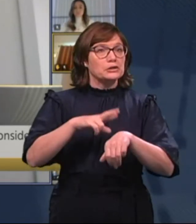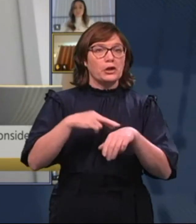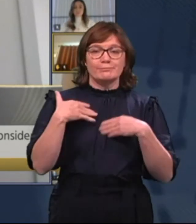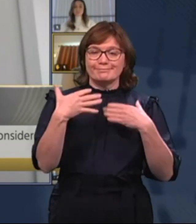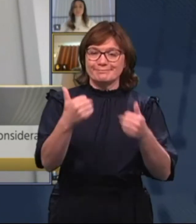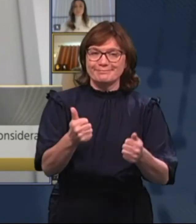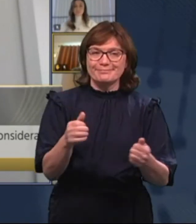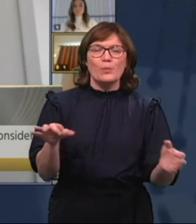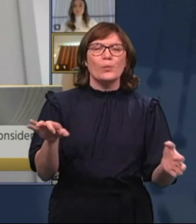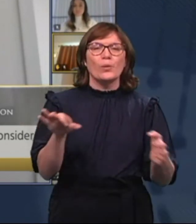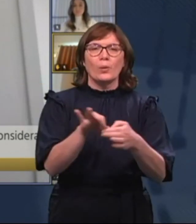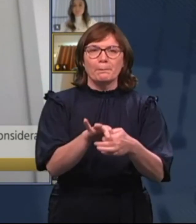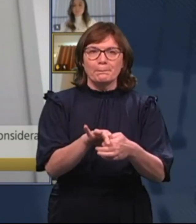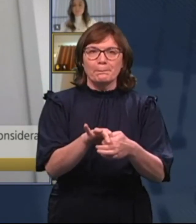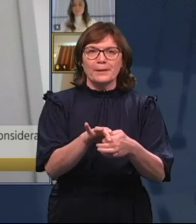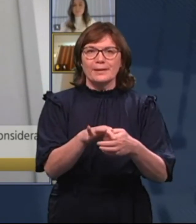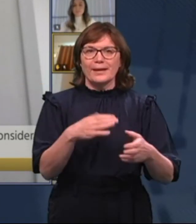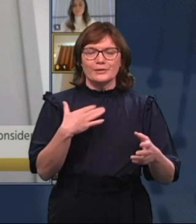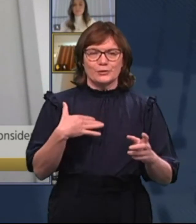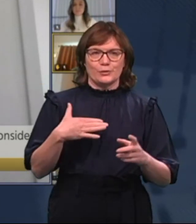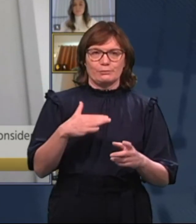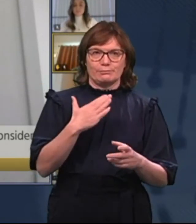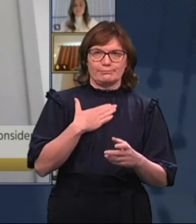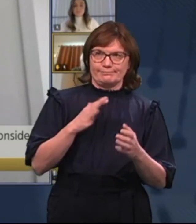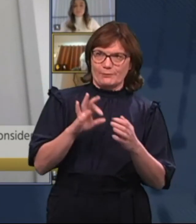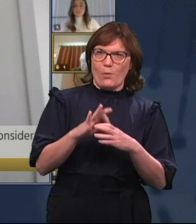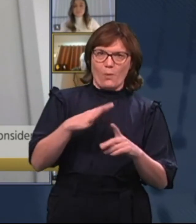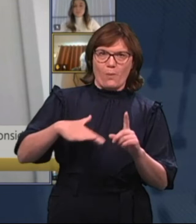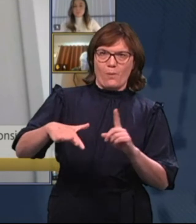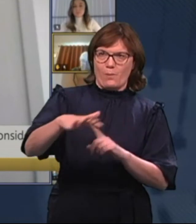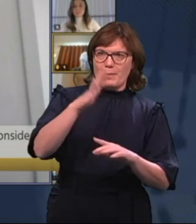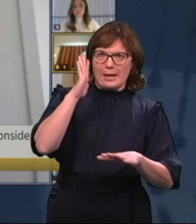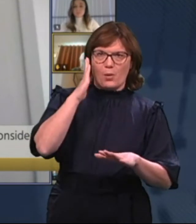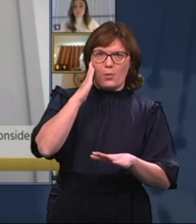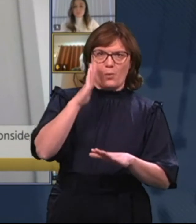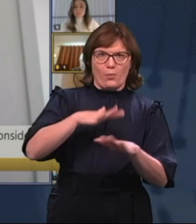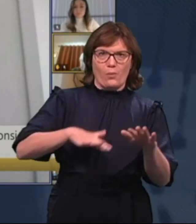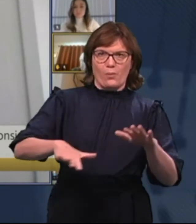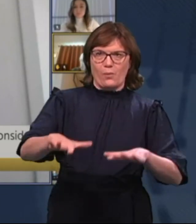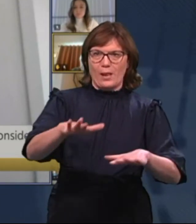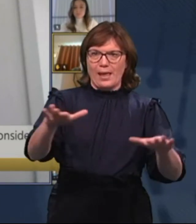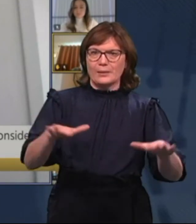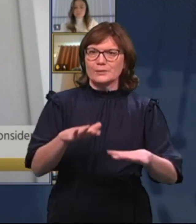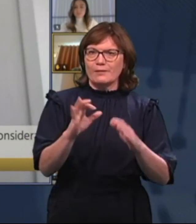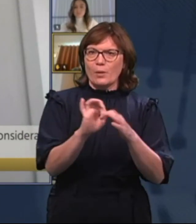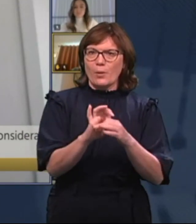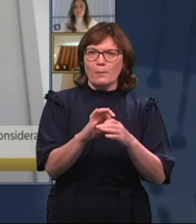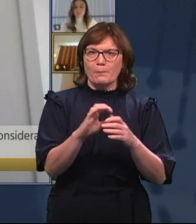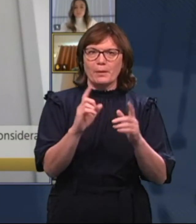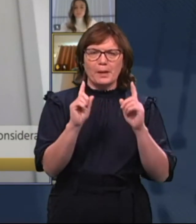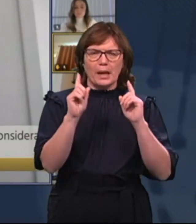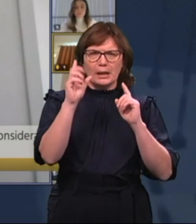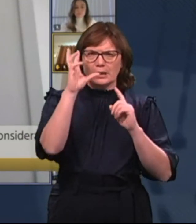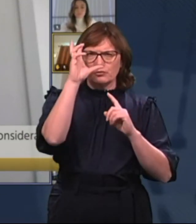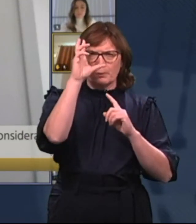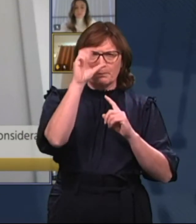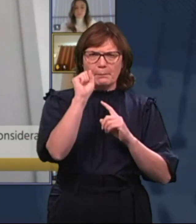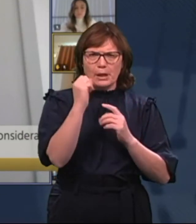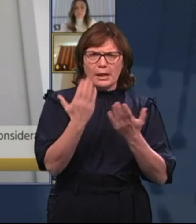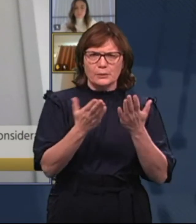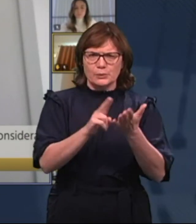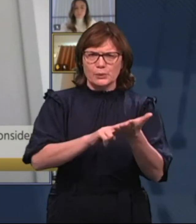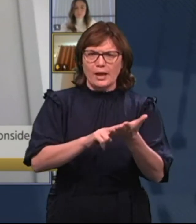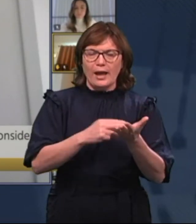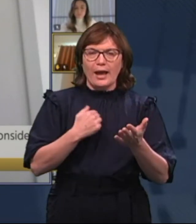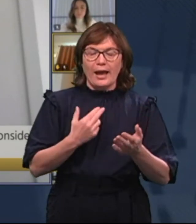and you're discharged home into an environment that you're familiar with, but you might not really remember how to use. Like you basically, you have